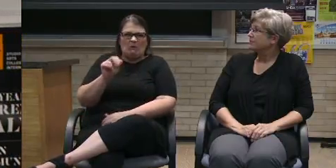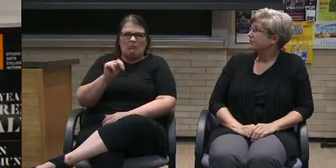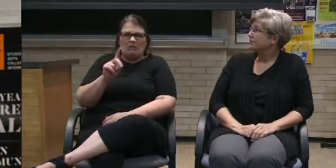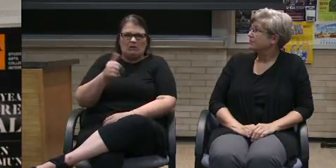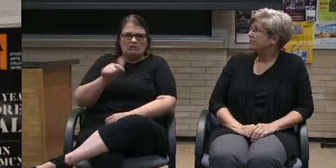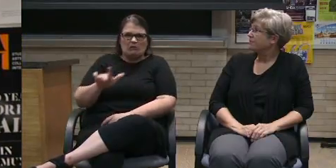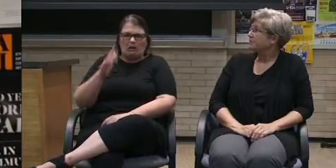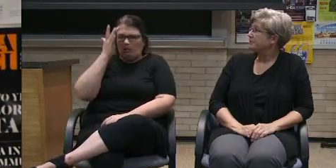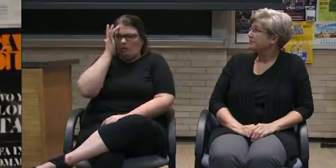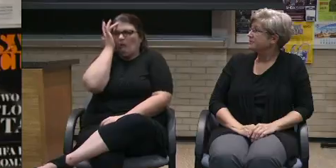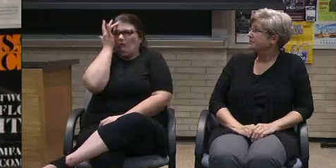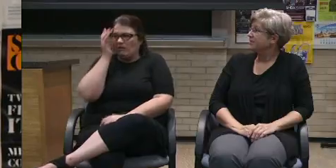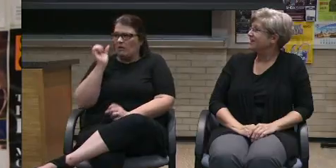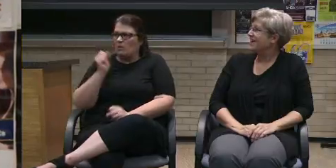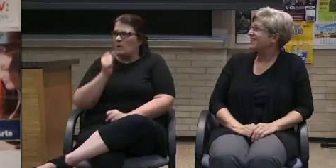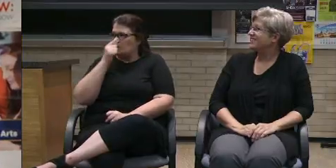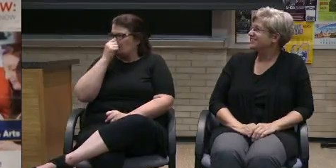Okay. We won.